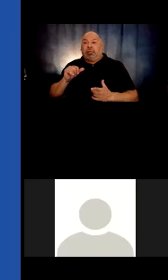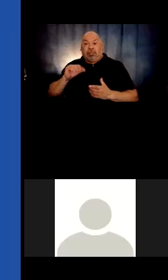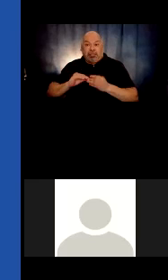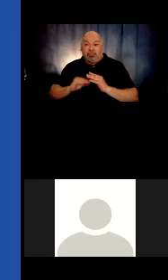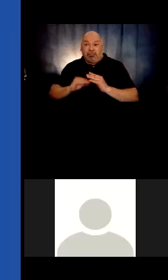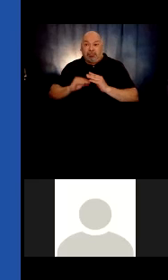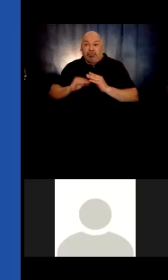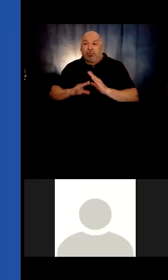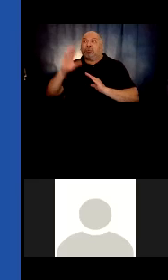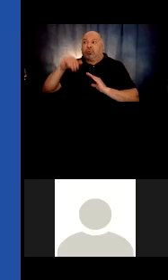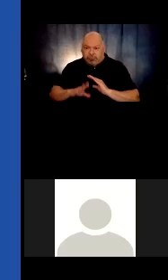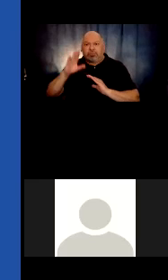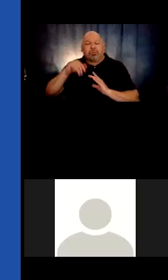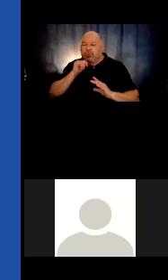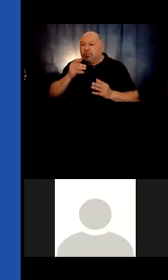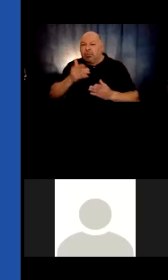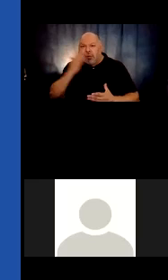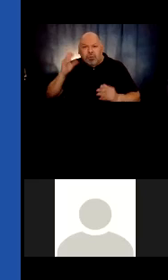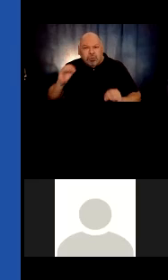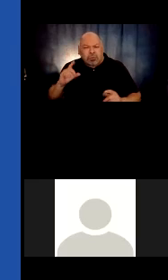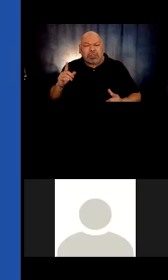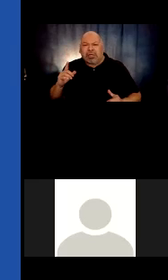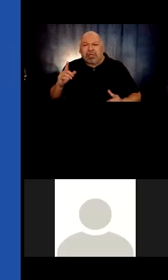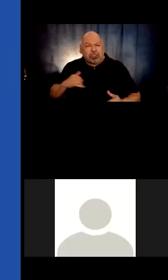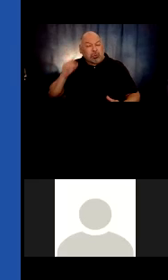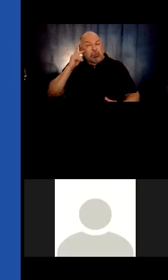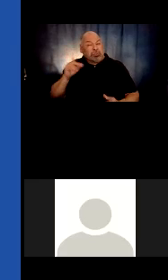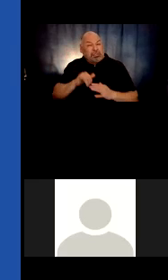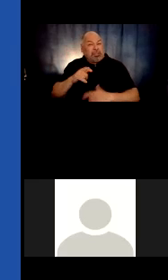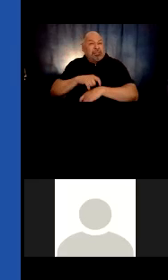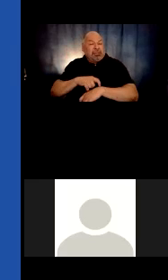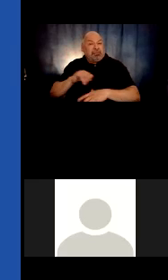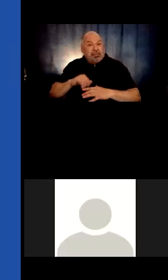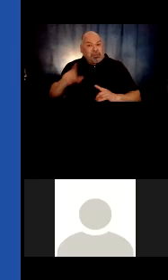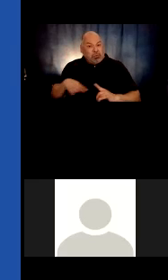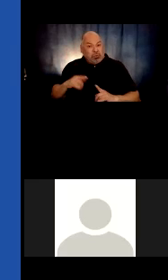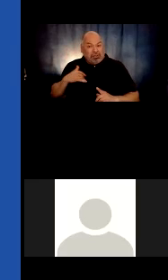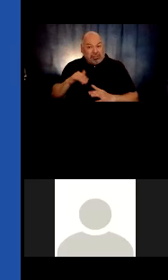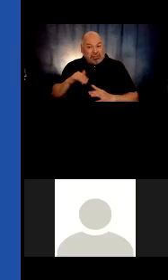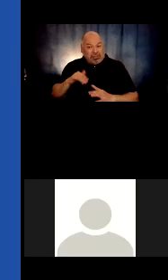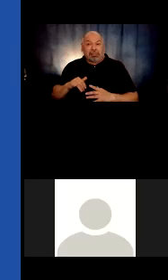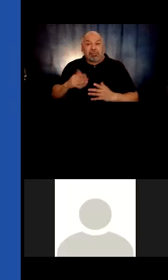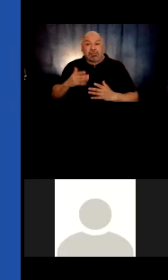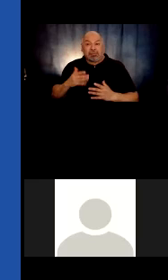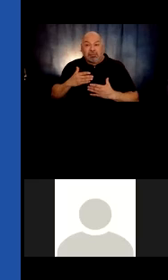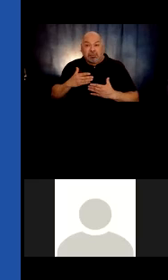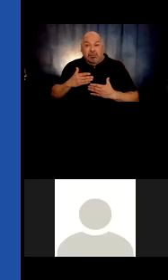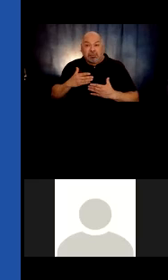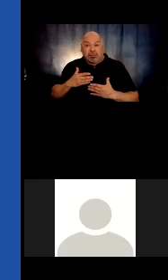just really not going to go away for the next year? Or do you envision a time when it just goes away in the next